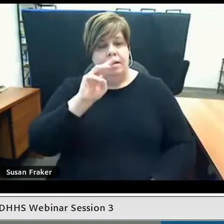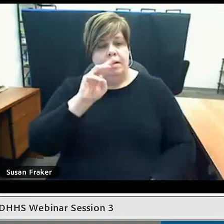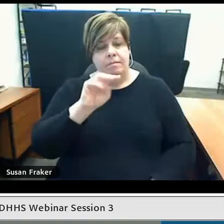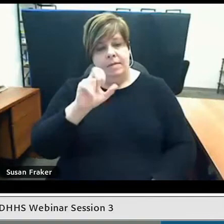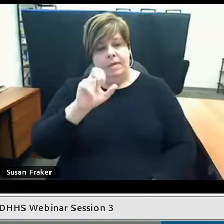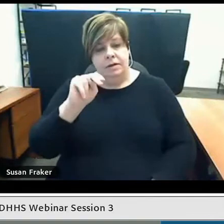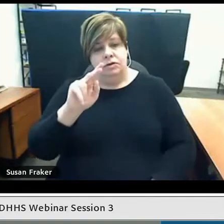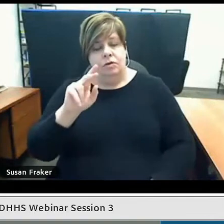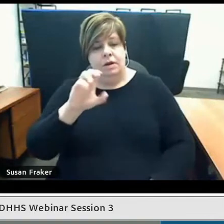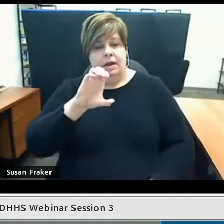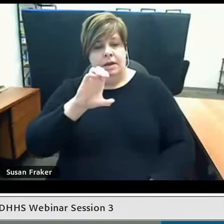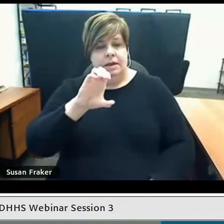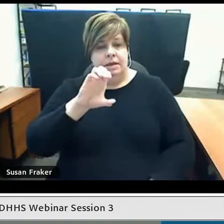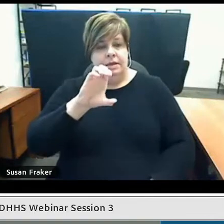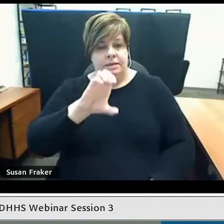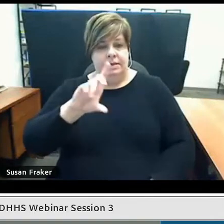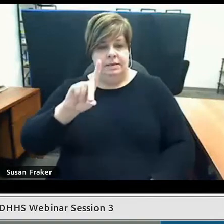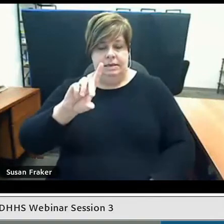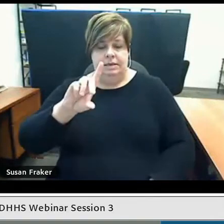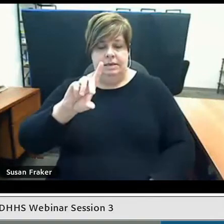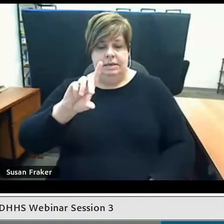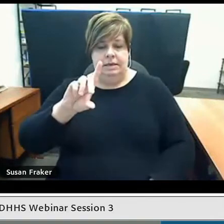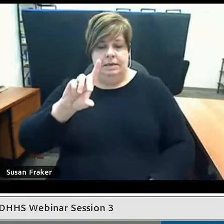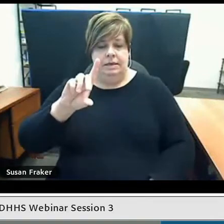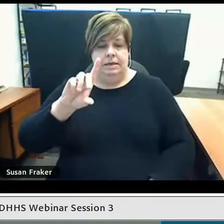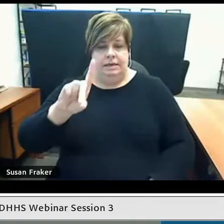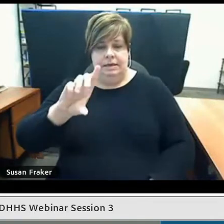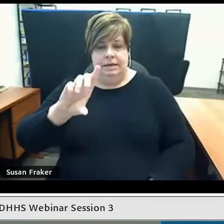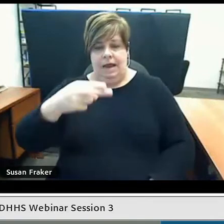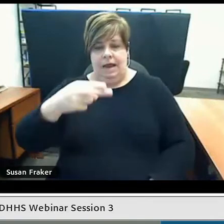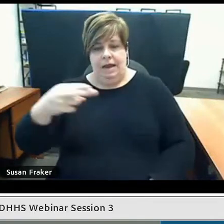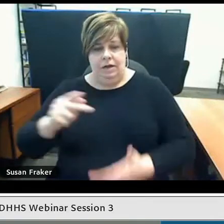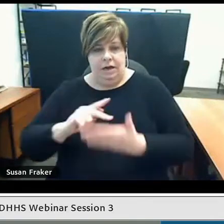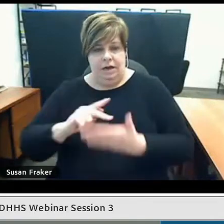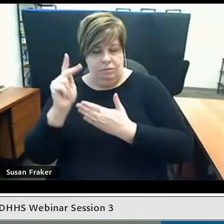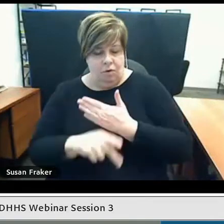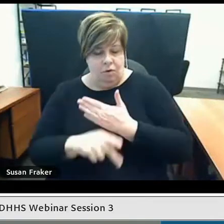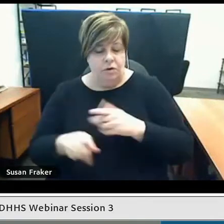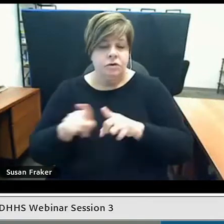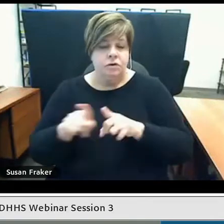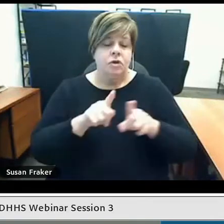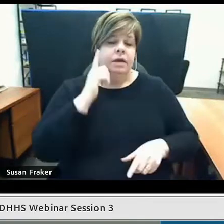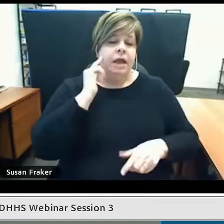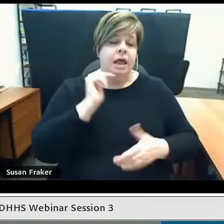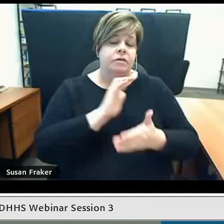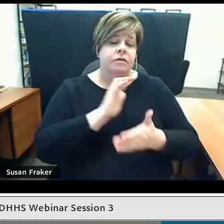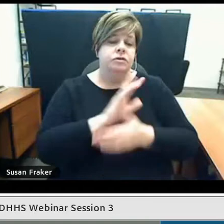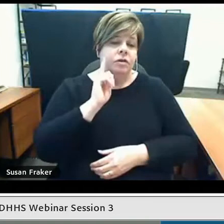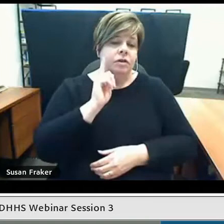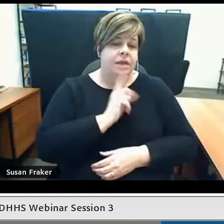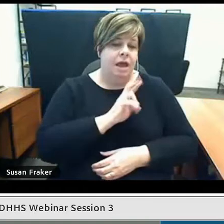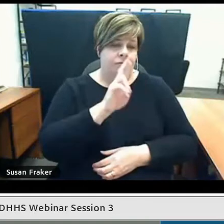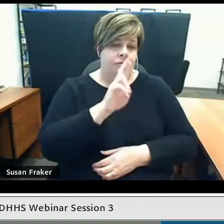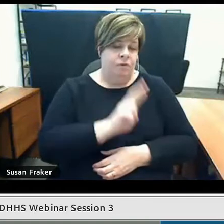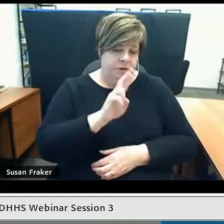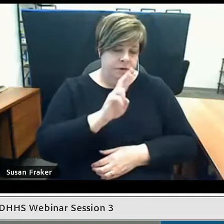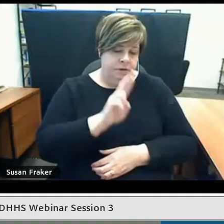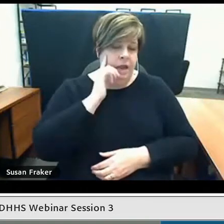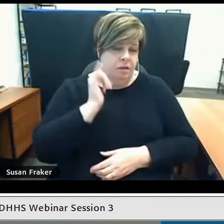hearing individuals. She's been a consultant with the STEM project at the California School for the Deaf in Riverside,